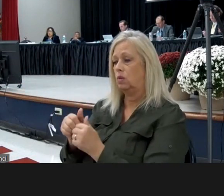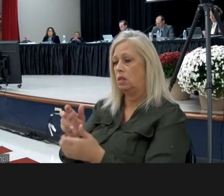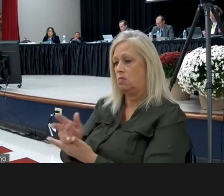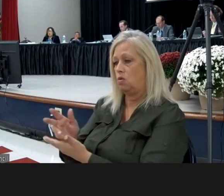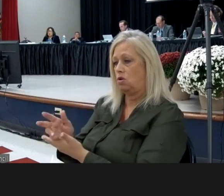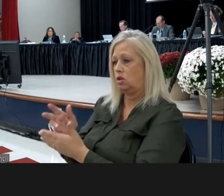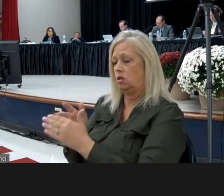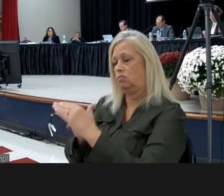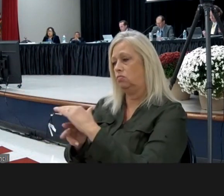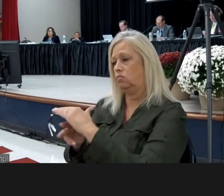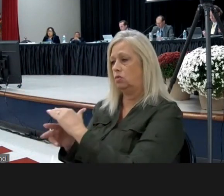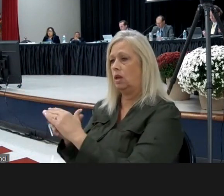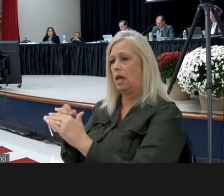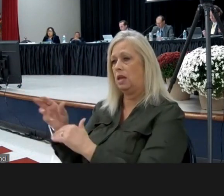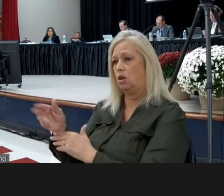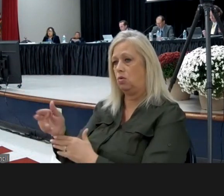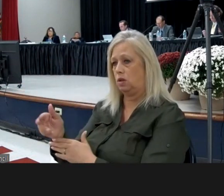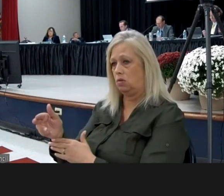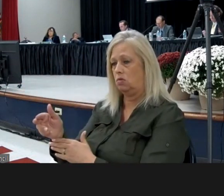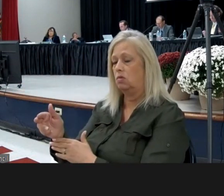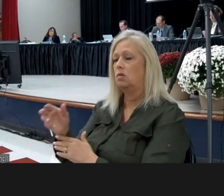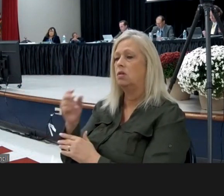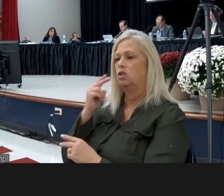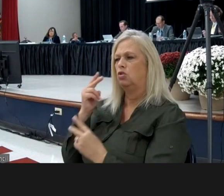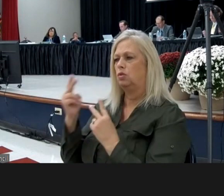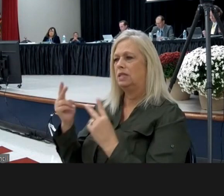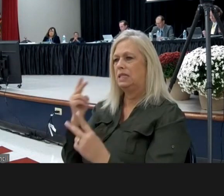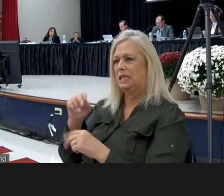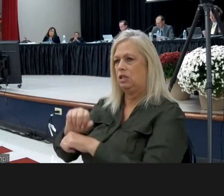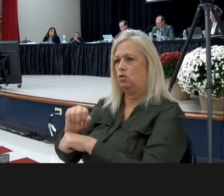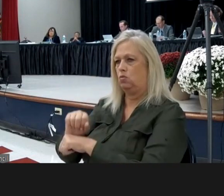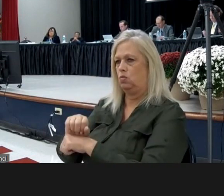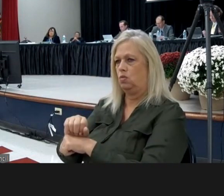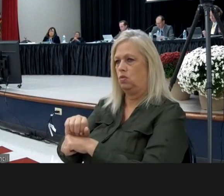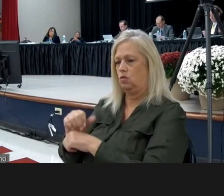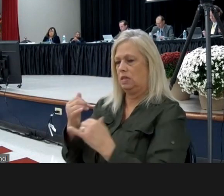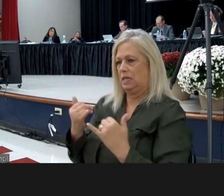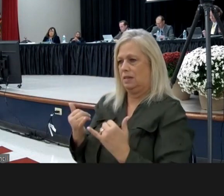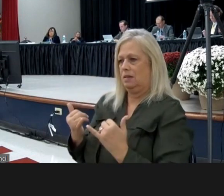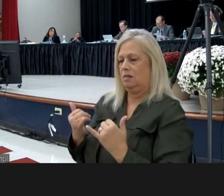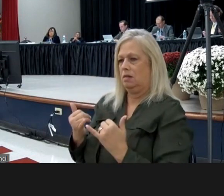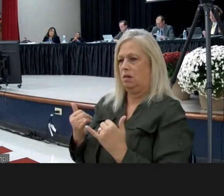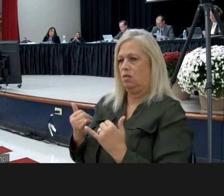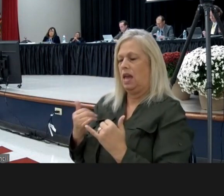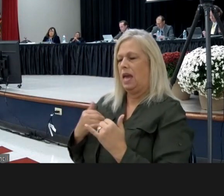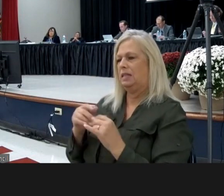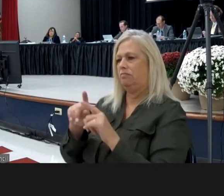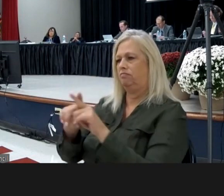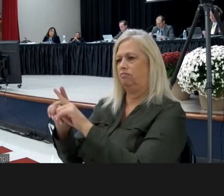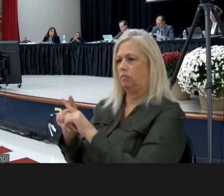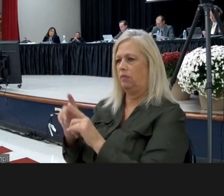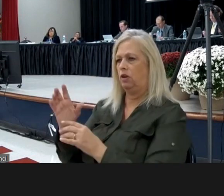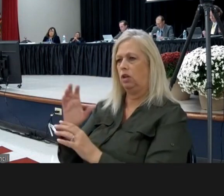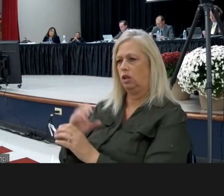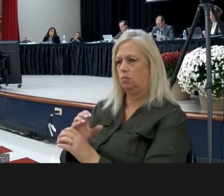garage. And you see here just some of the work that's been done. AECom has been doing different computer renderings, even looking at what sunlight is going to